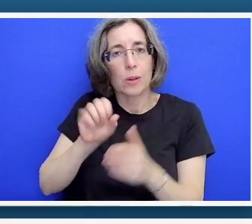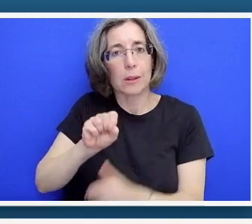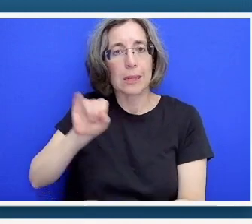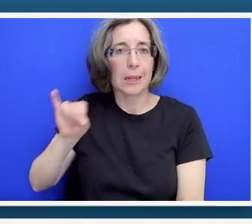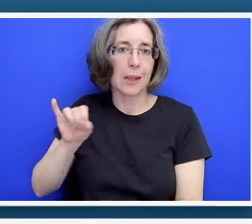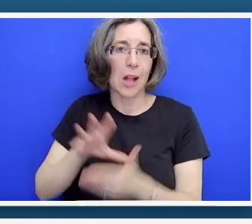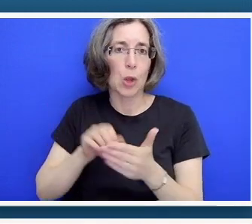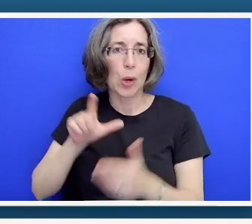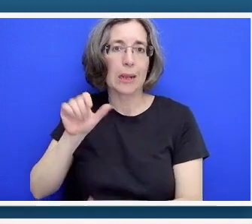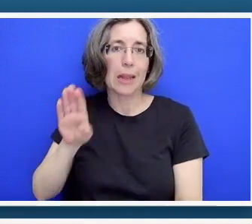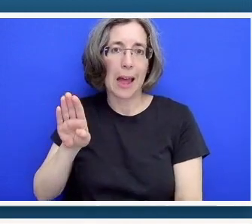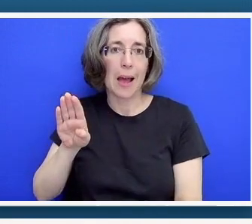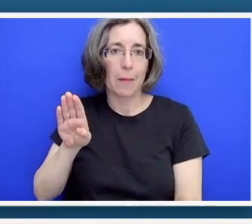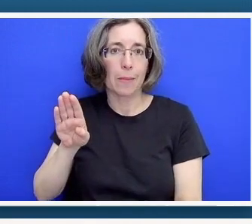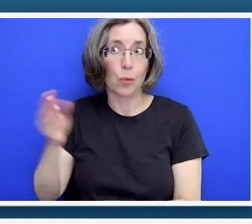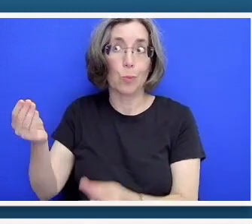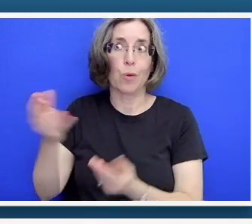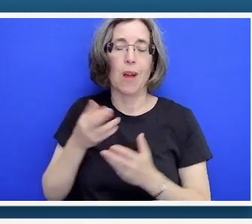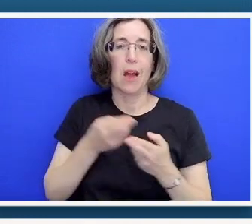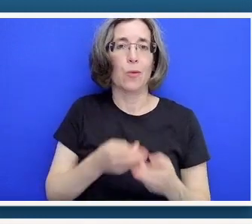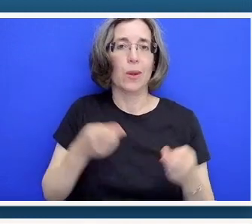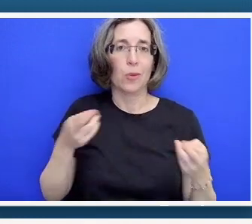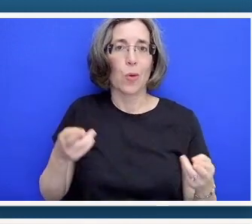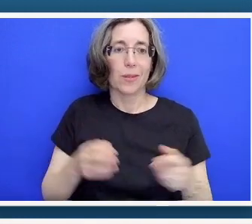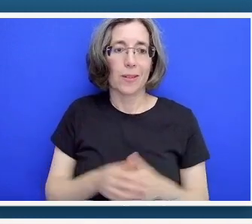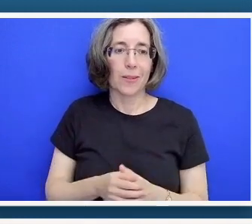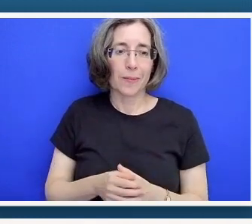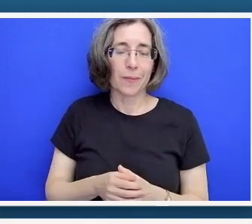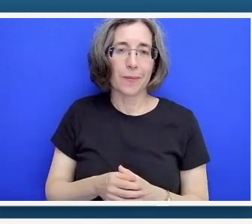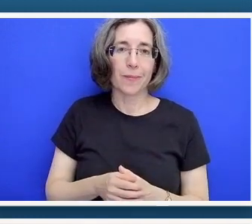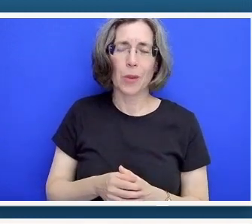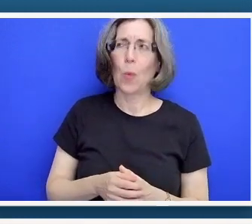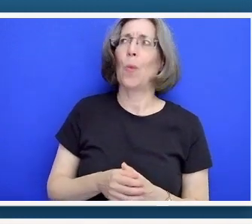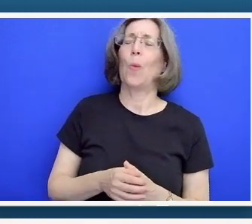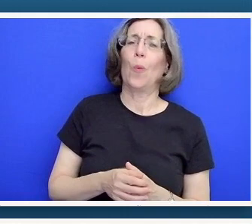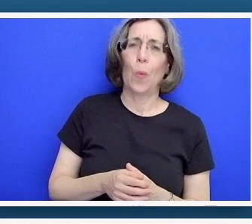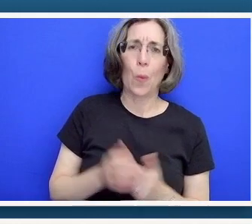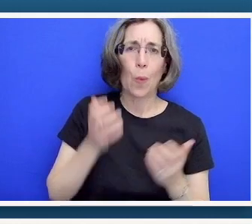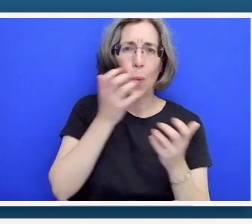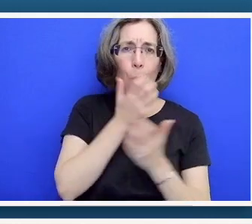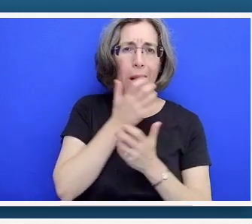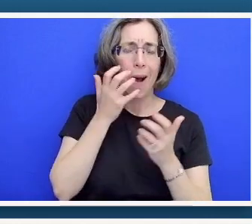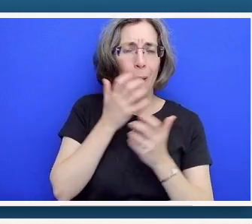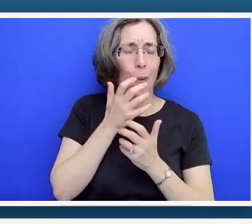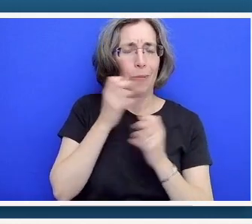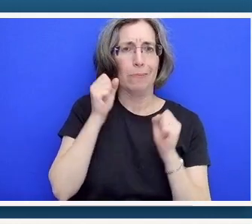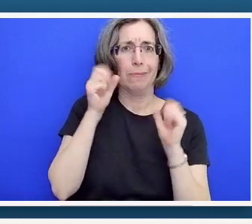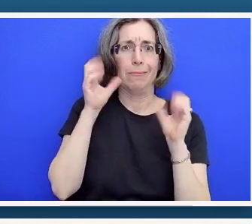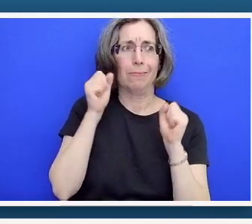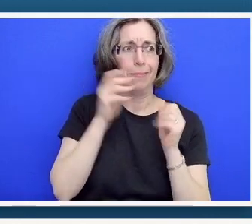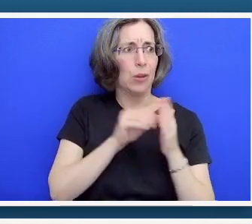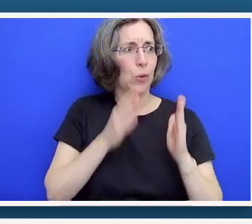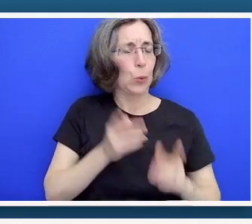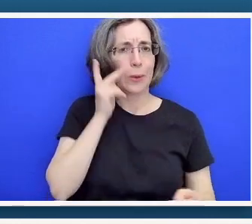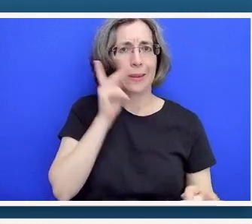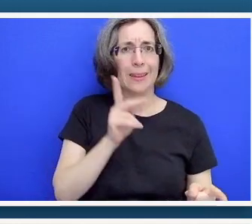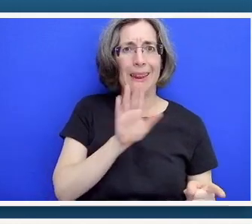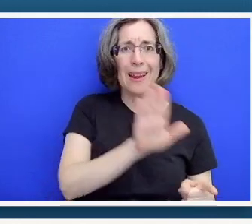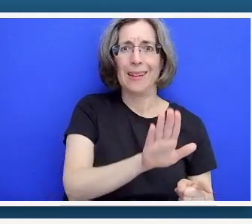resources to help get them there. What an amazing way for your students to see the impact that their voices can